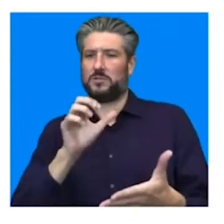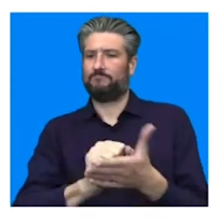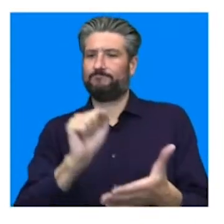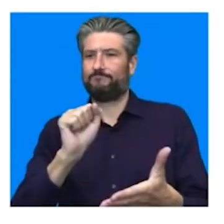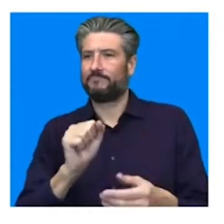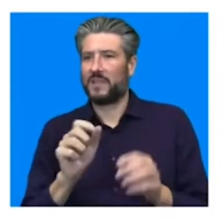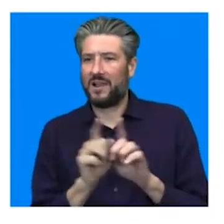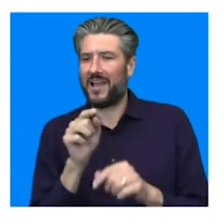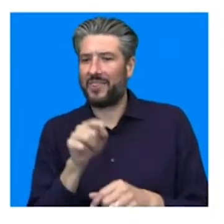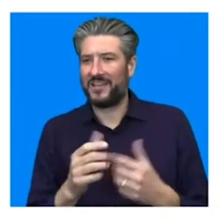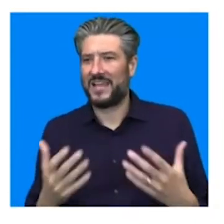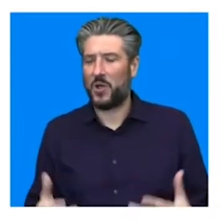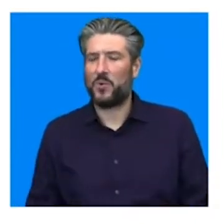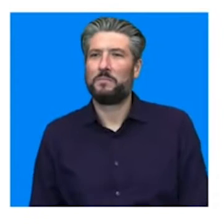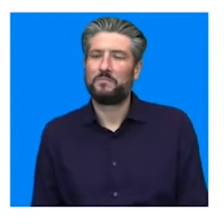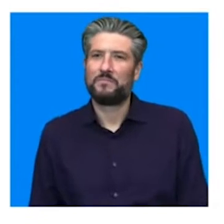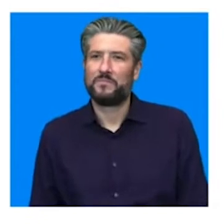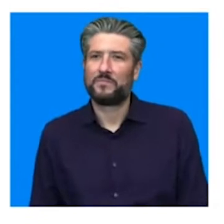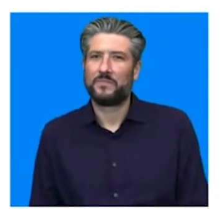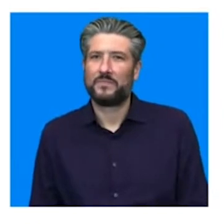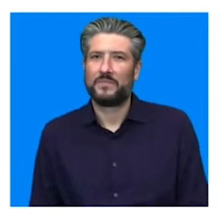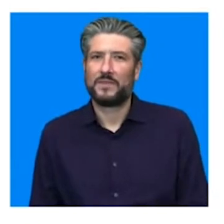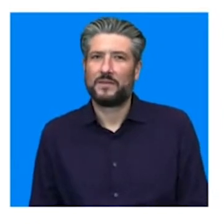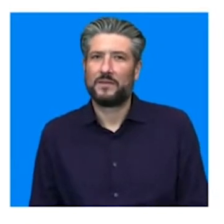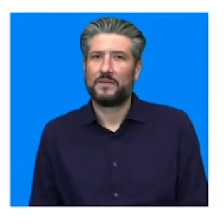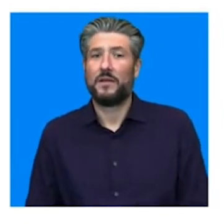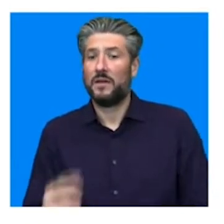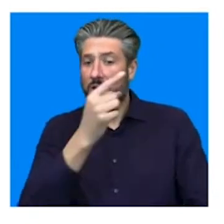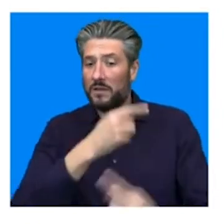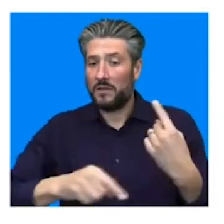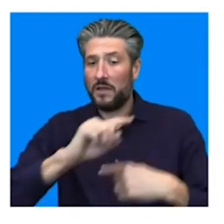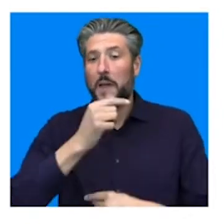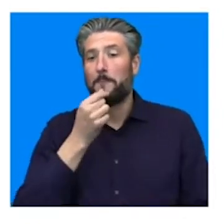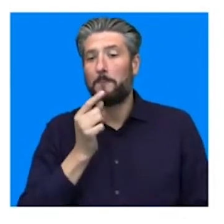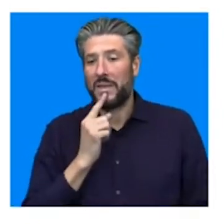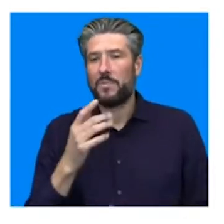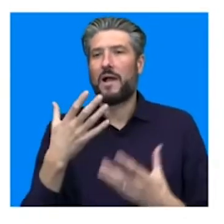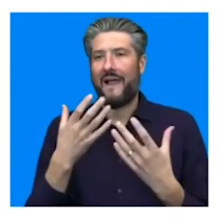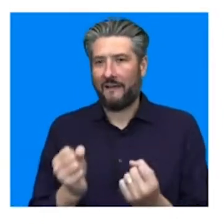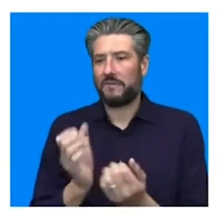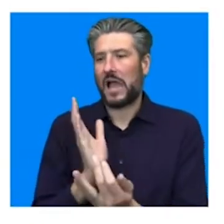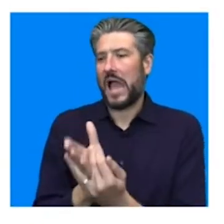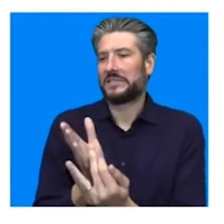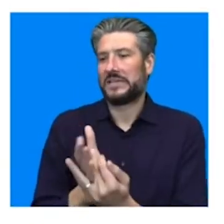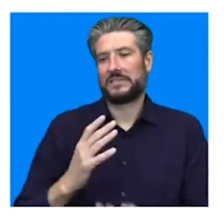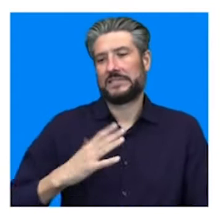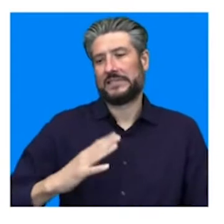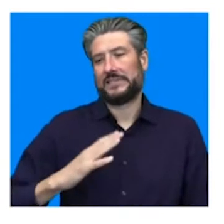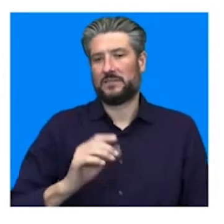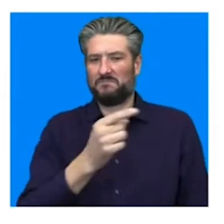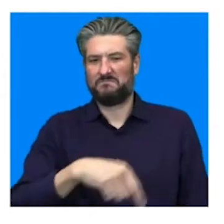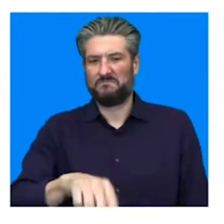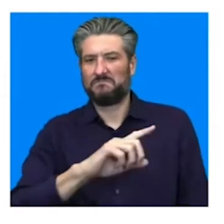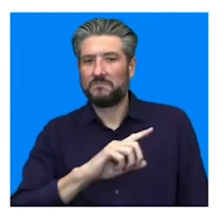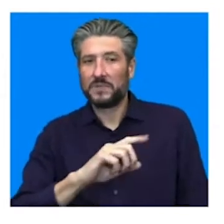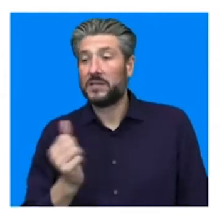We say that there are people with accessibility needs, people with disabilities, and then there are those who haven't experienced